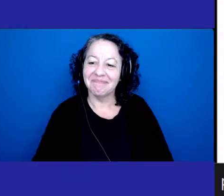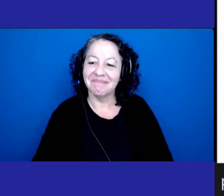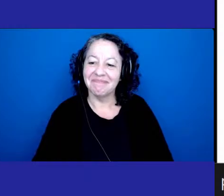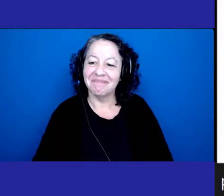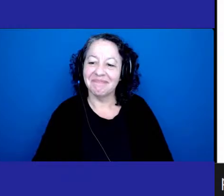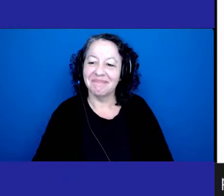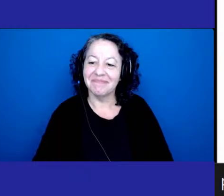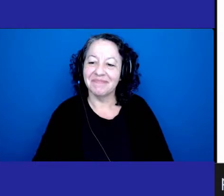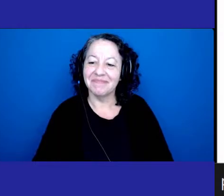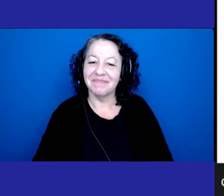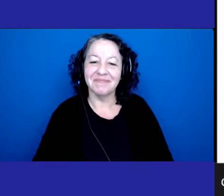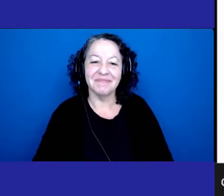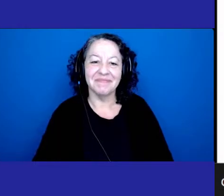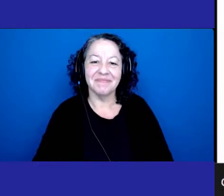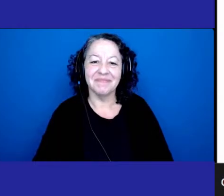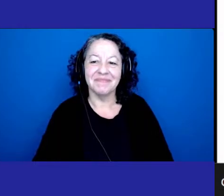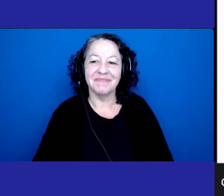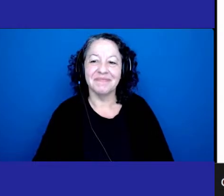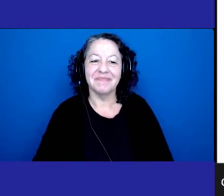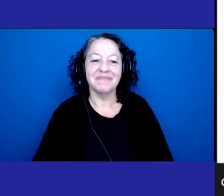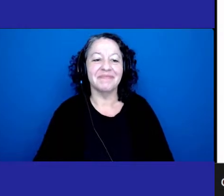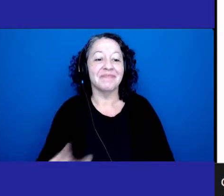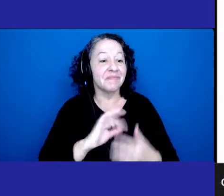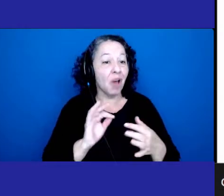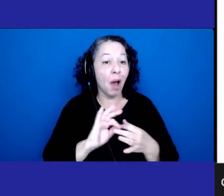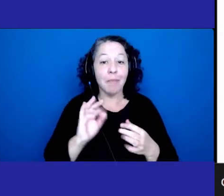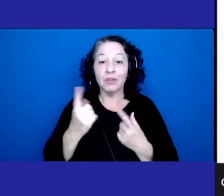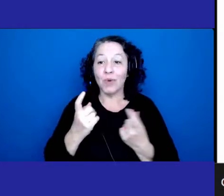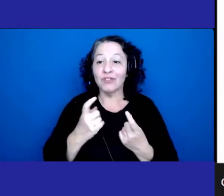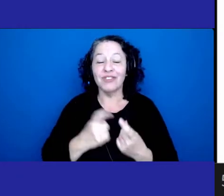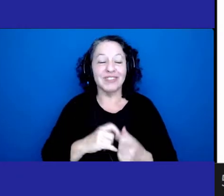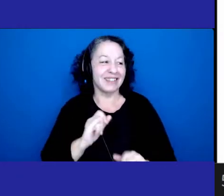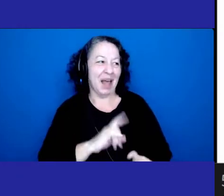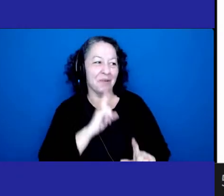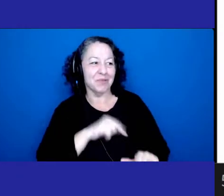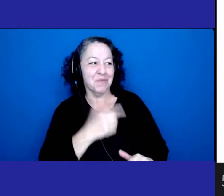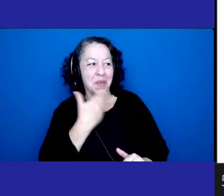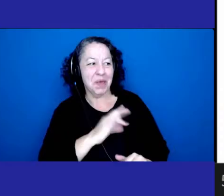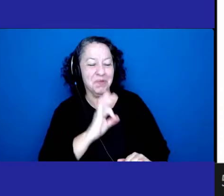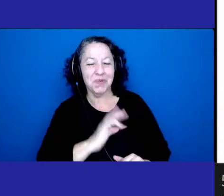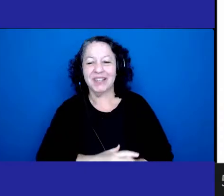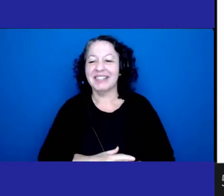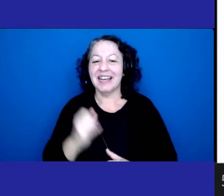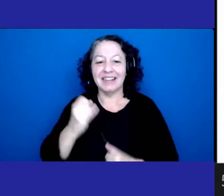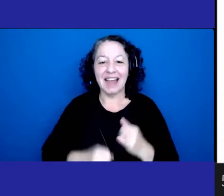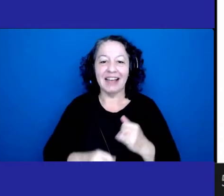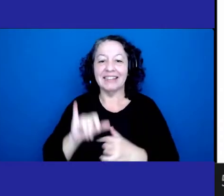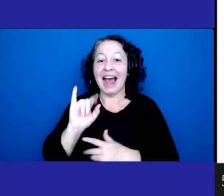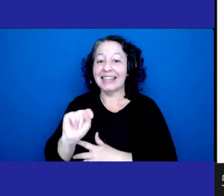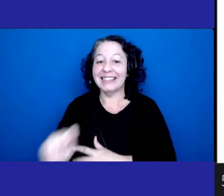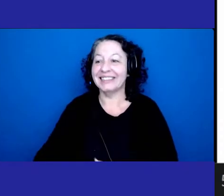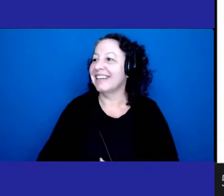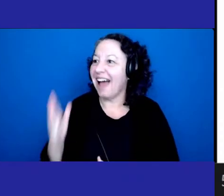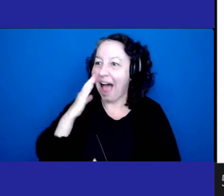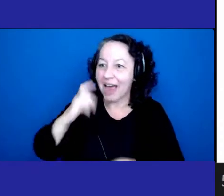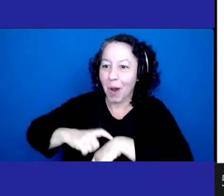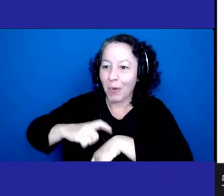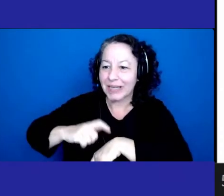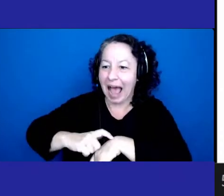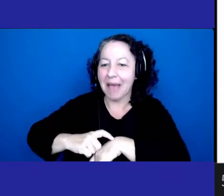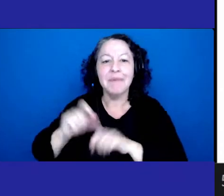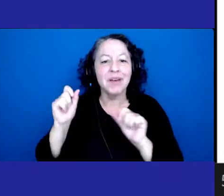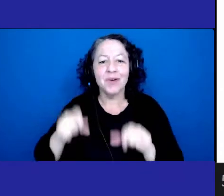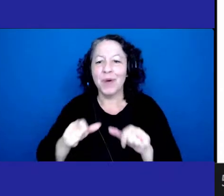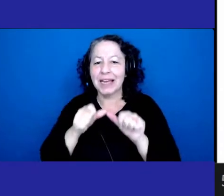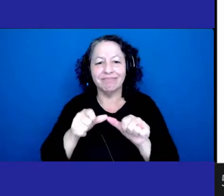Comments, questions? Fabulous report, thank you. All right, our last, IT. Dr. I know we're Mendez. at time, so we can stay on this slide